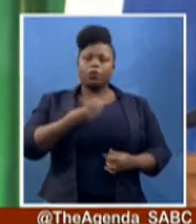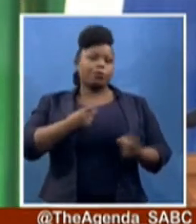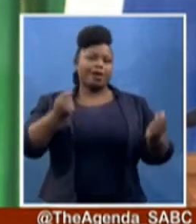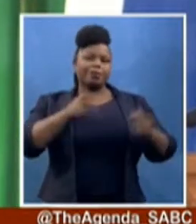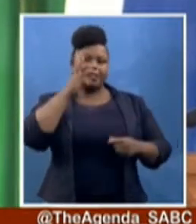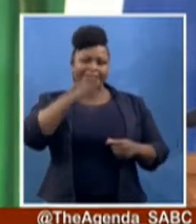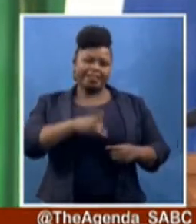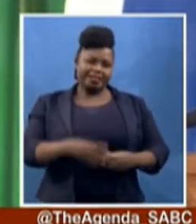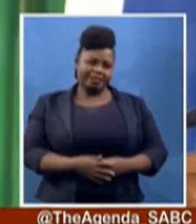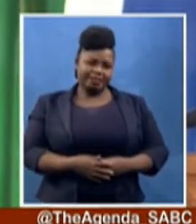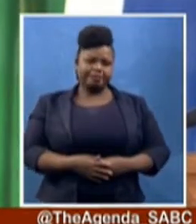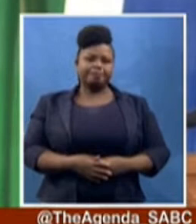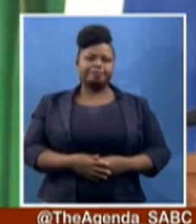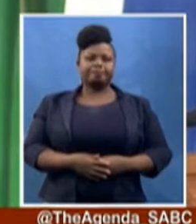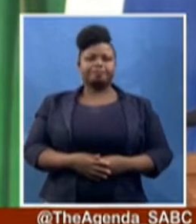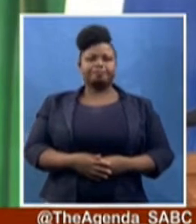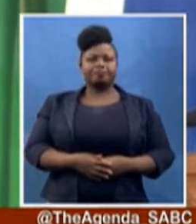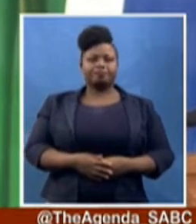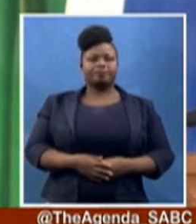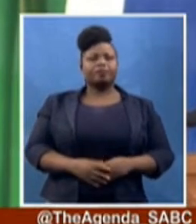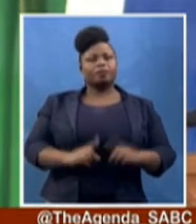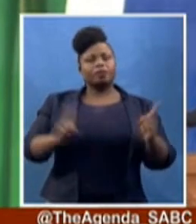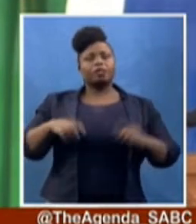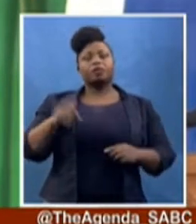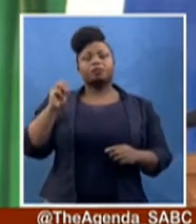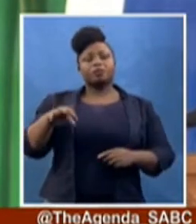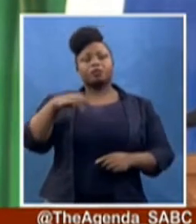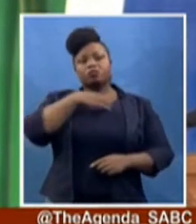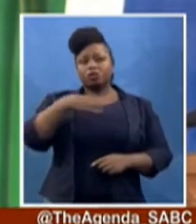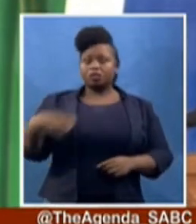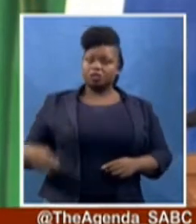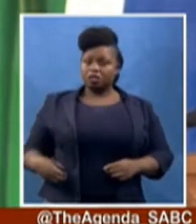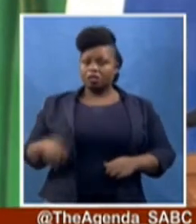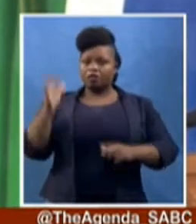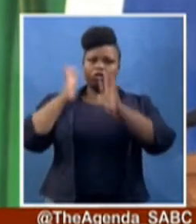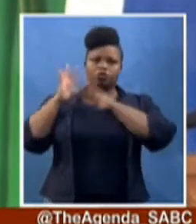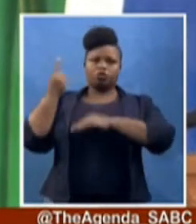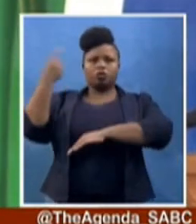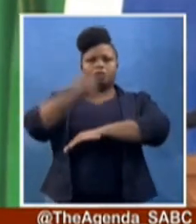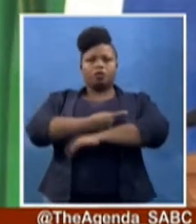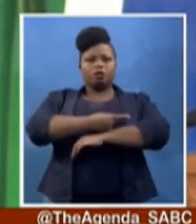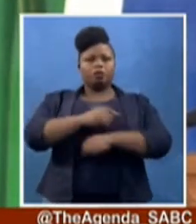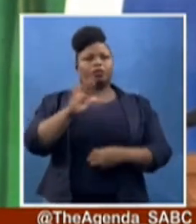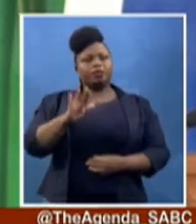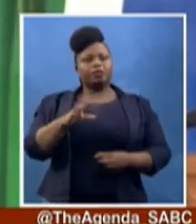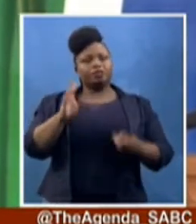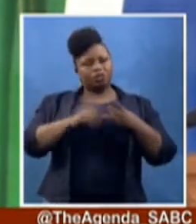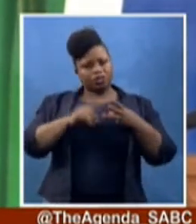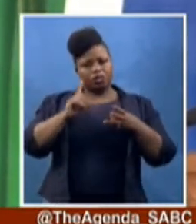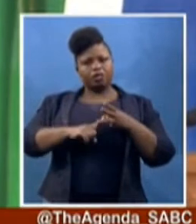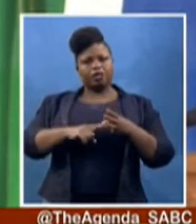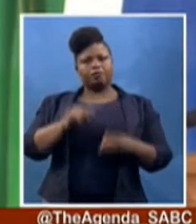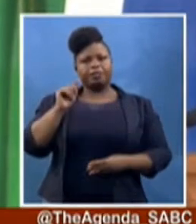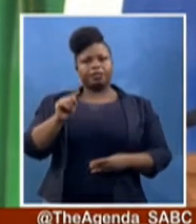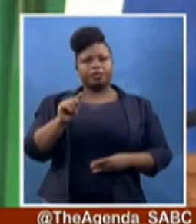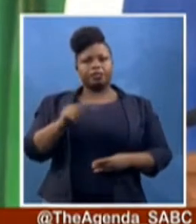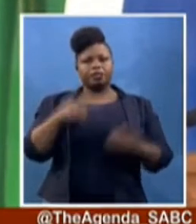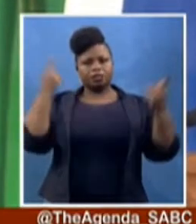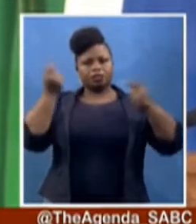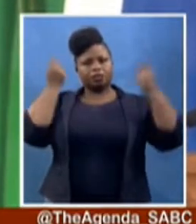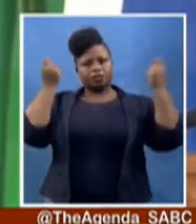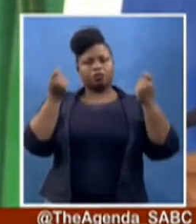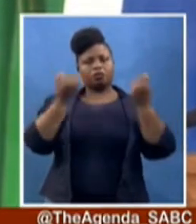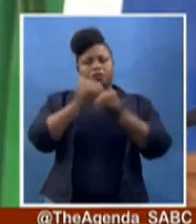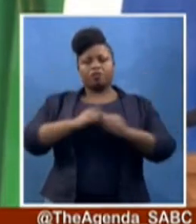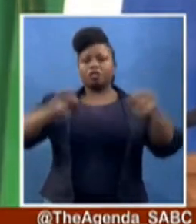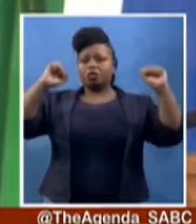this historic day, I would like to contend that we cannot celebrate our freedom without having regard to the democratic nation's birth